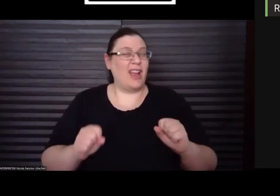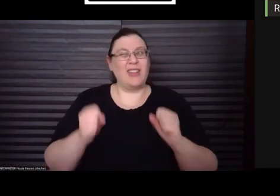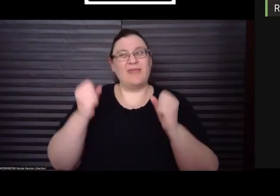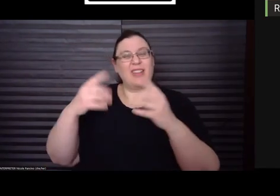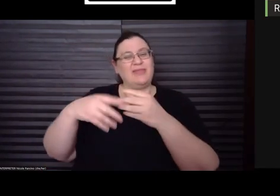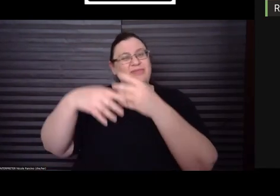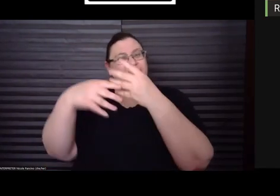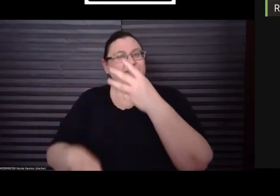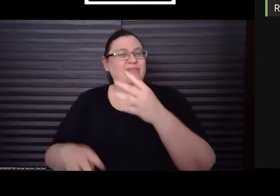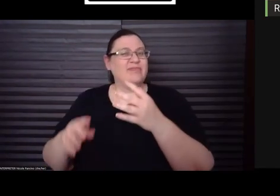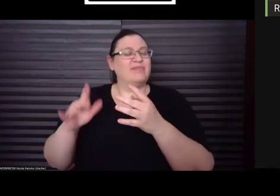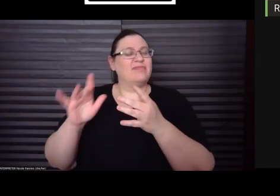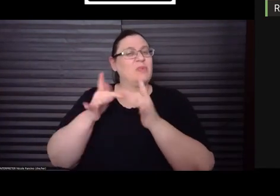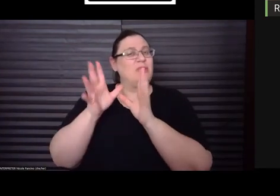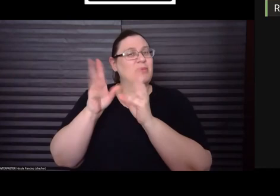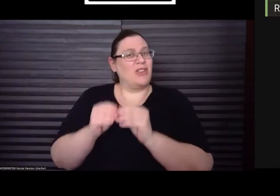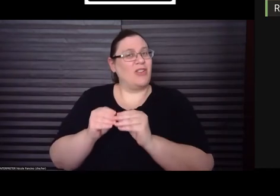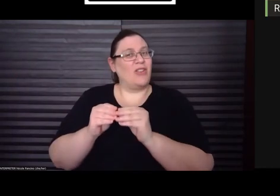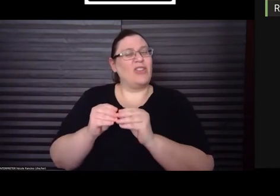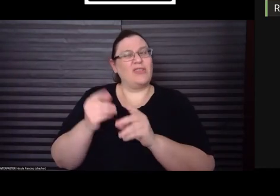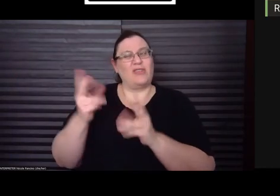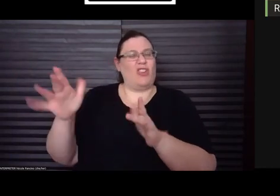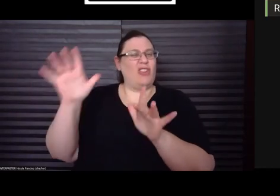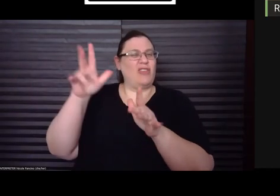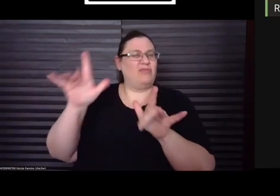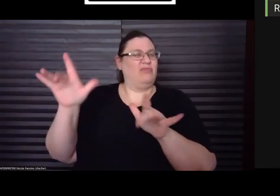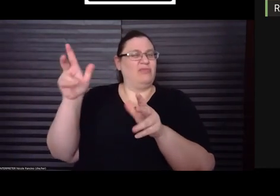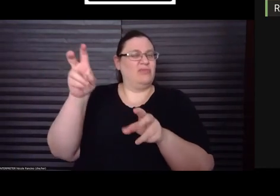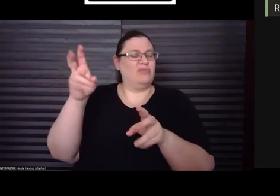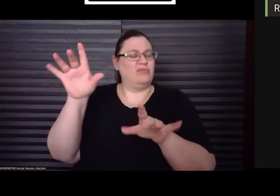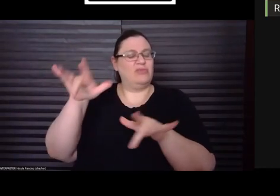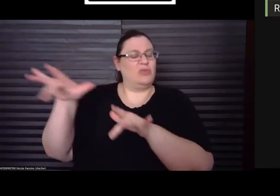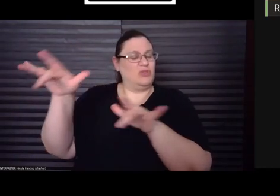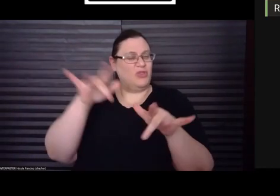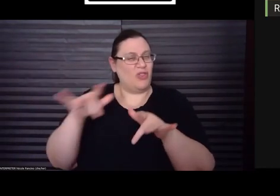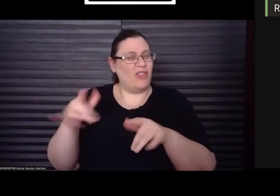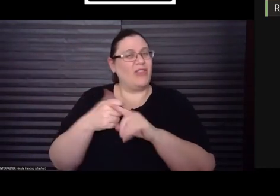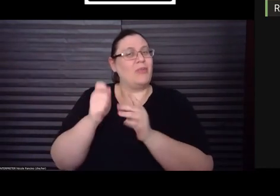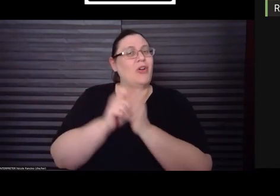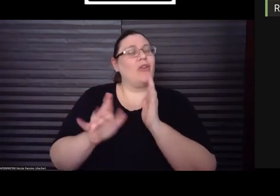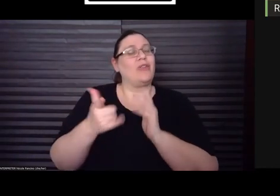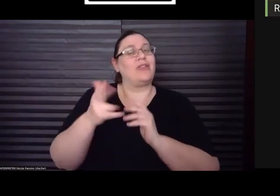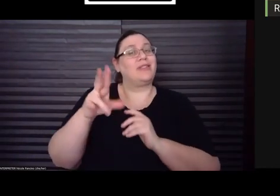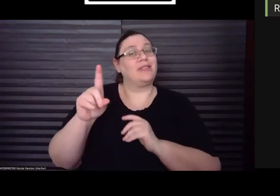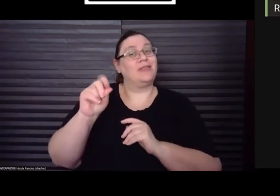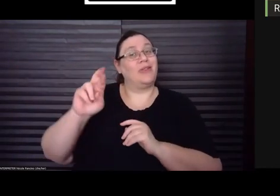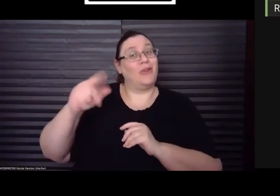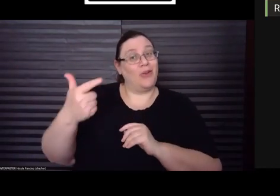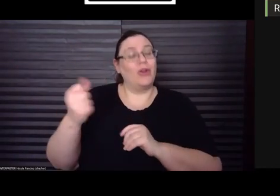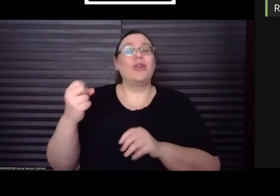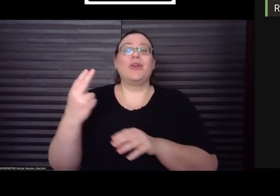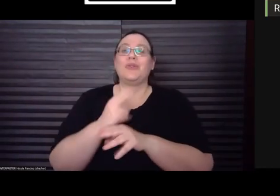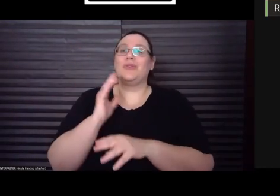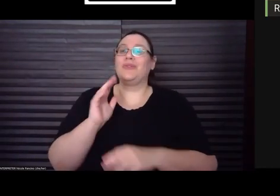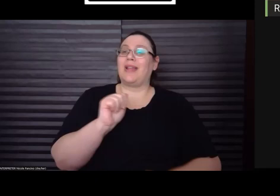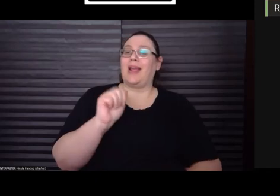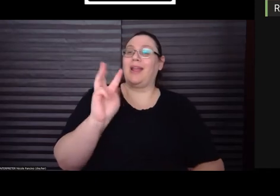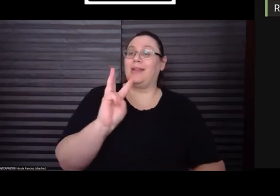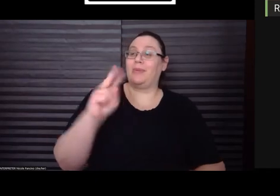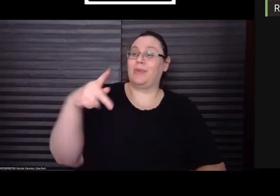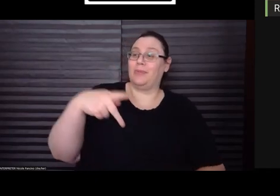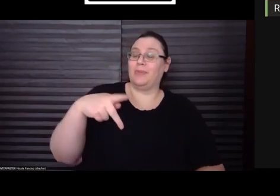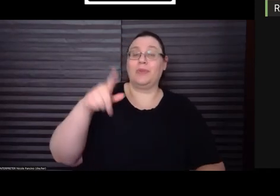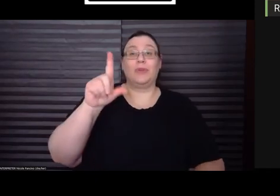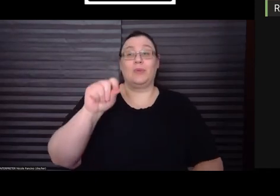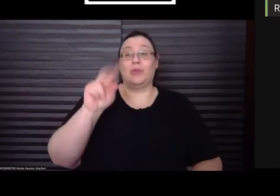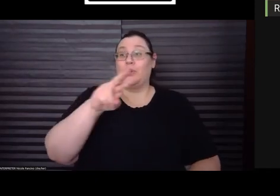trove of recorded webinars at authorsguild.org. If you'd like to join the Authors Guild, you can use the code AWP2022, which